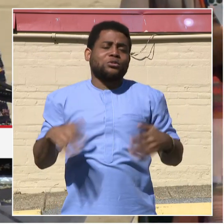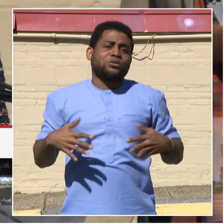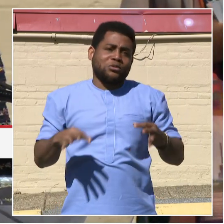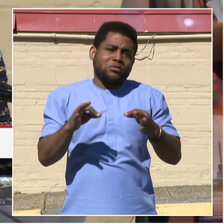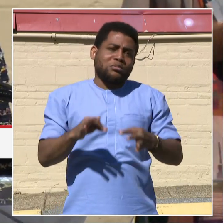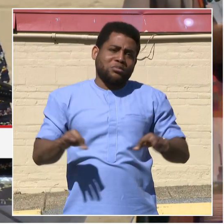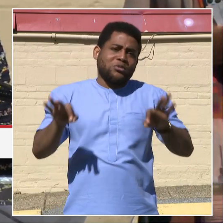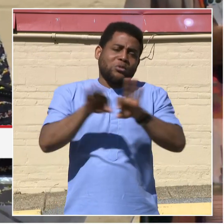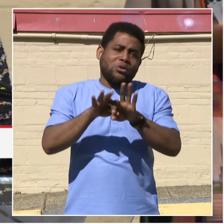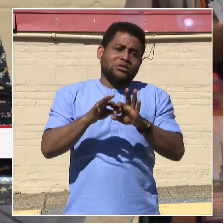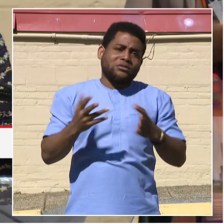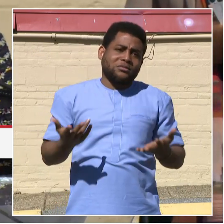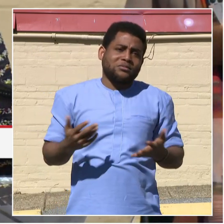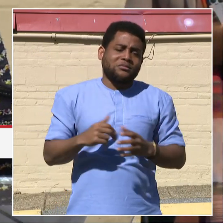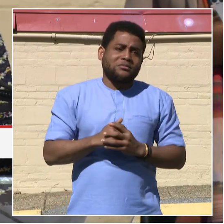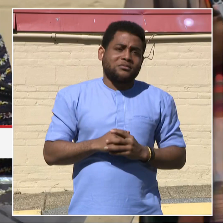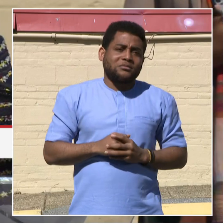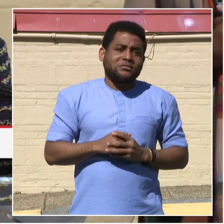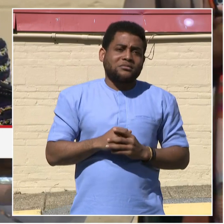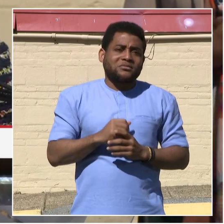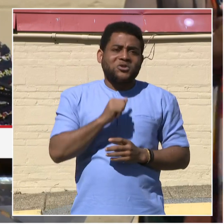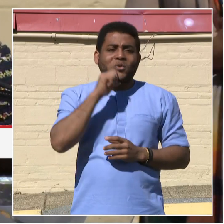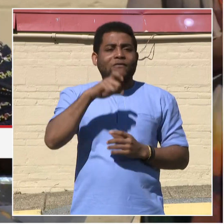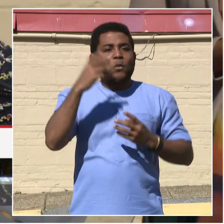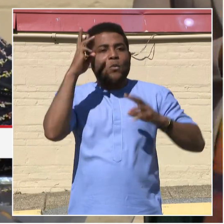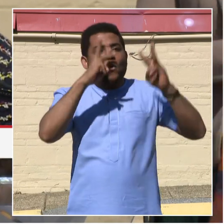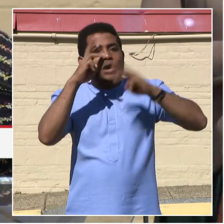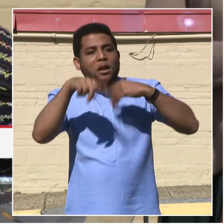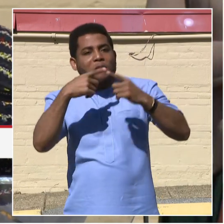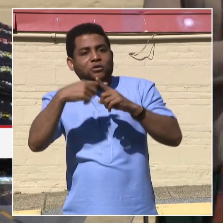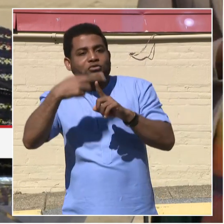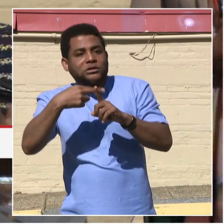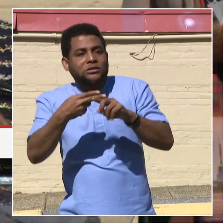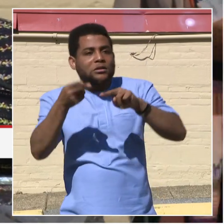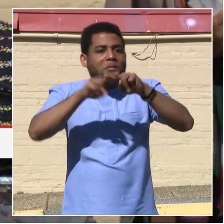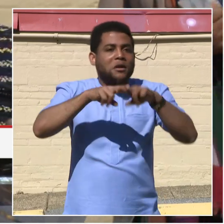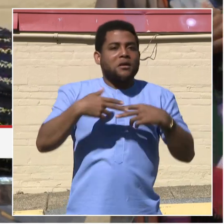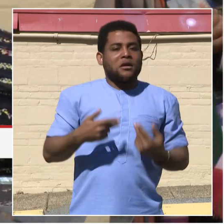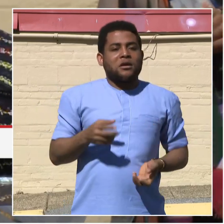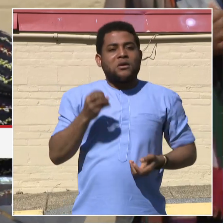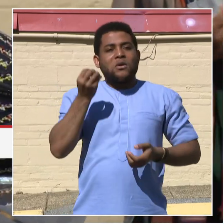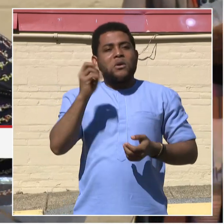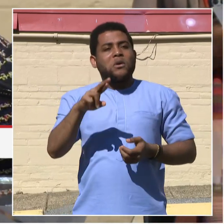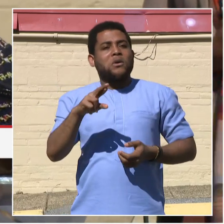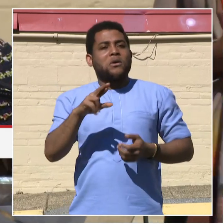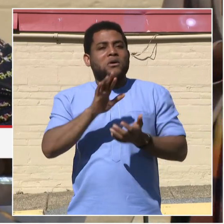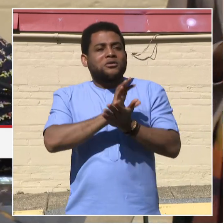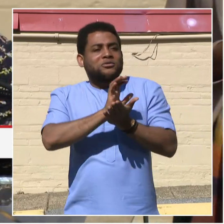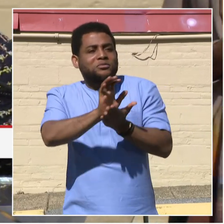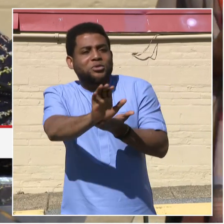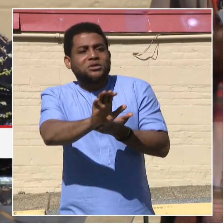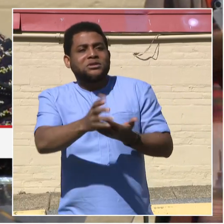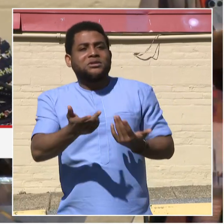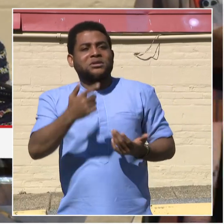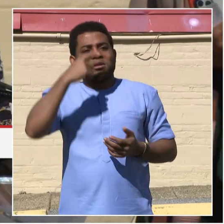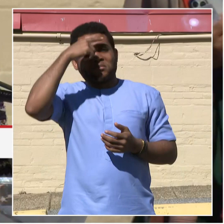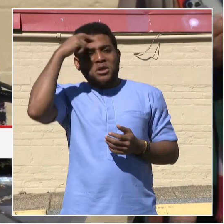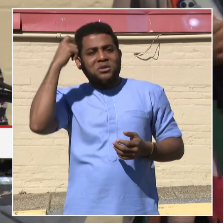business. You don't have to worry about your rent going up or being displaced at your landlord's